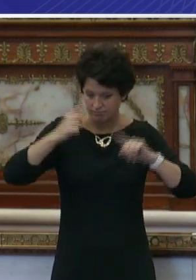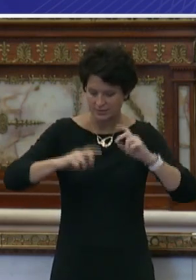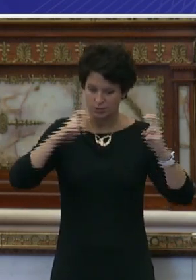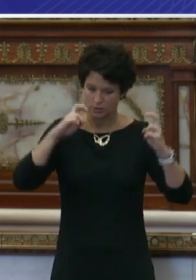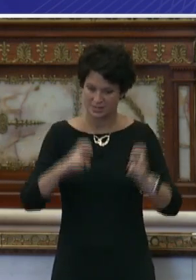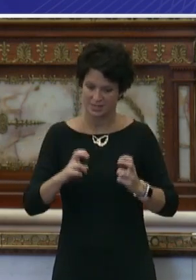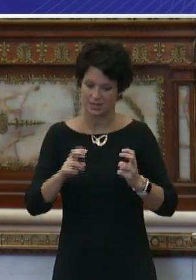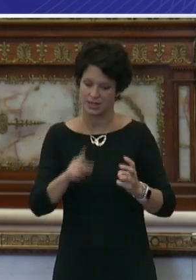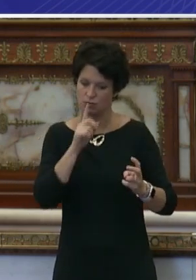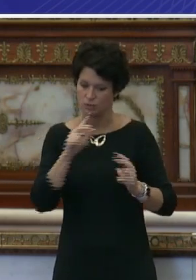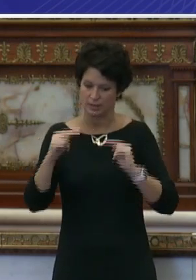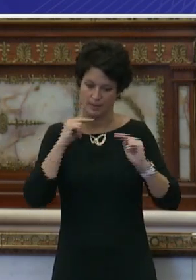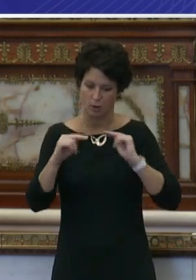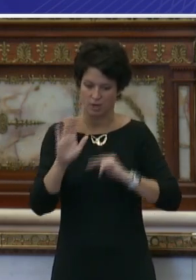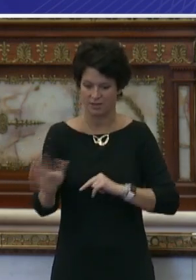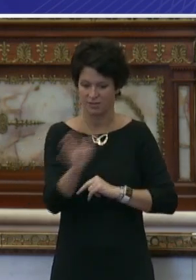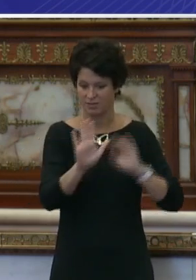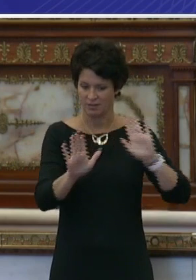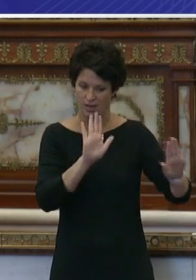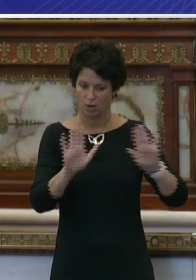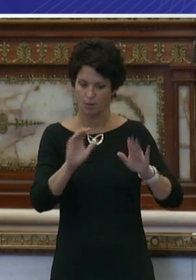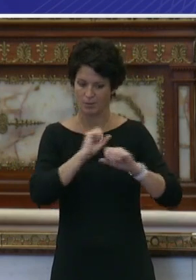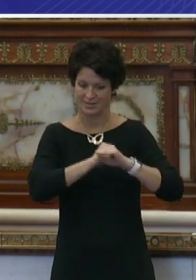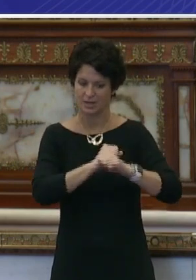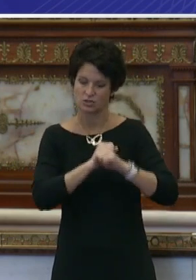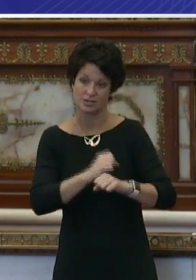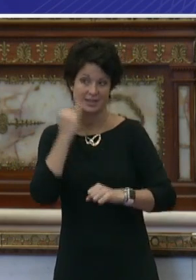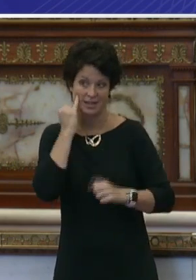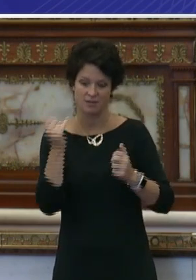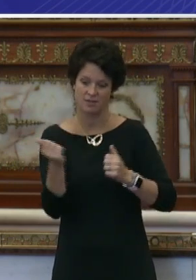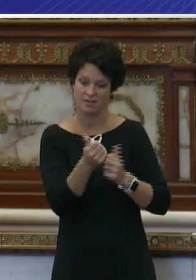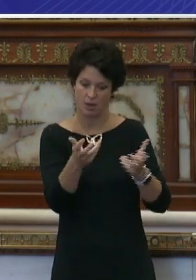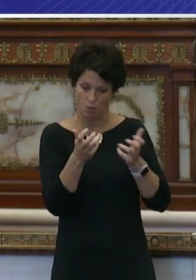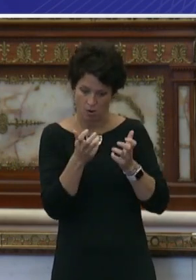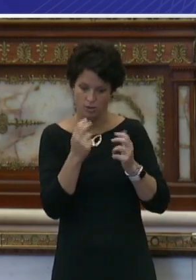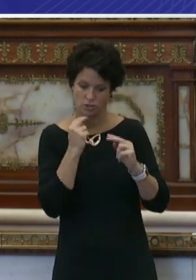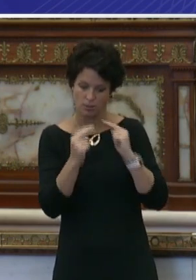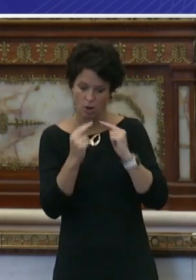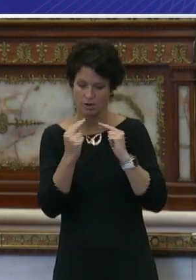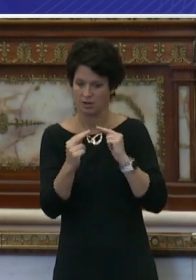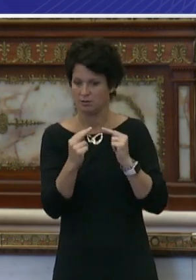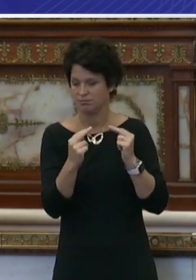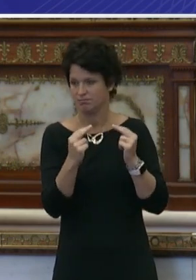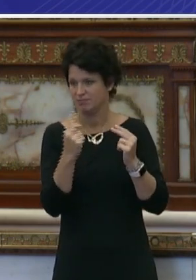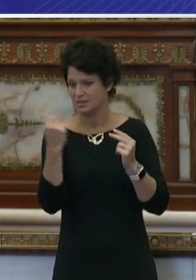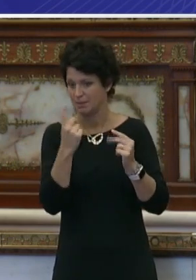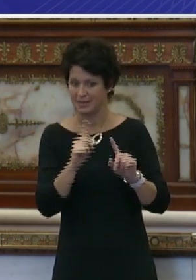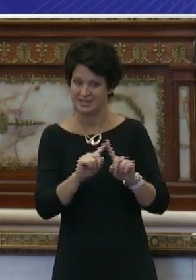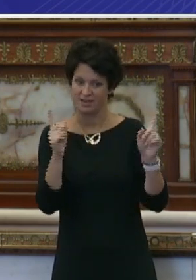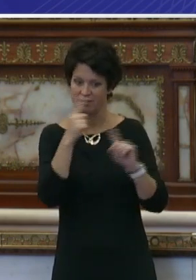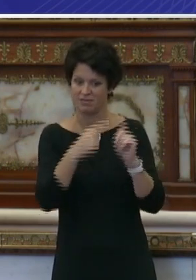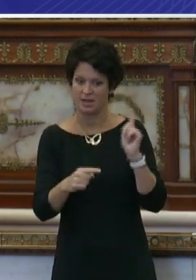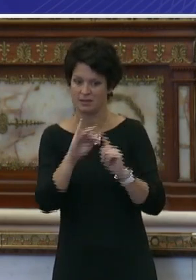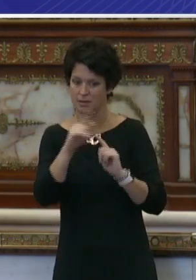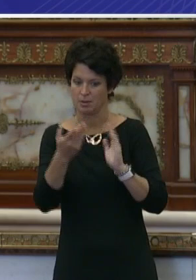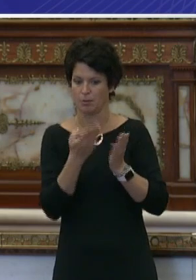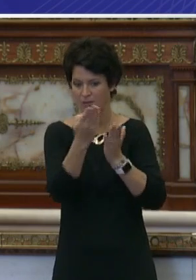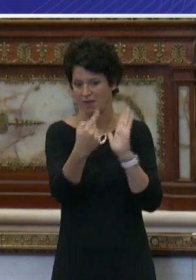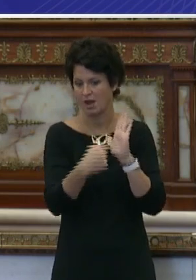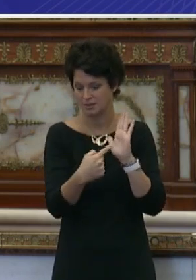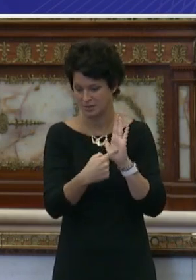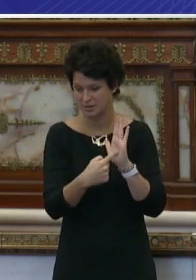and explicitly bargain their own protections should they want to bargain something different than this bill